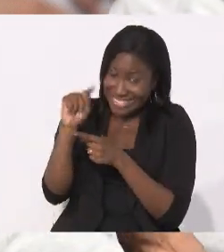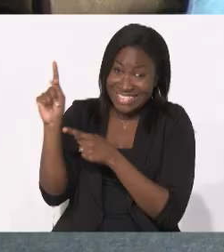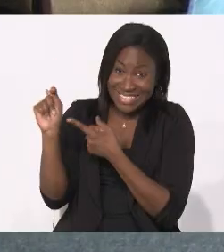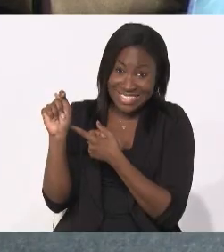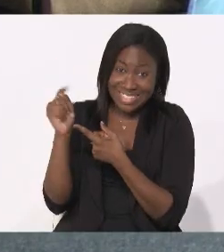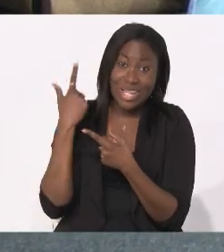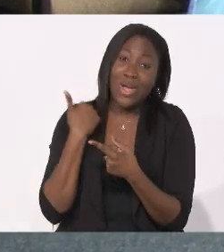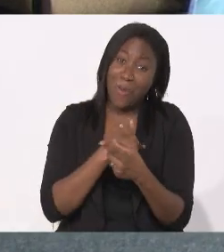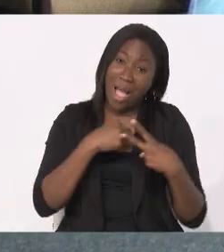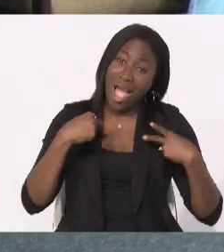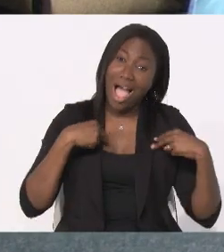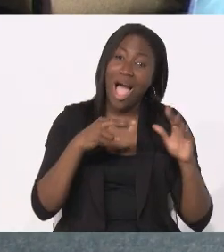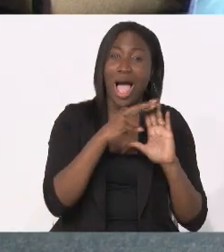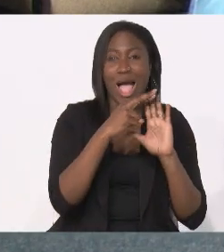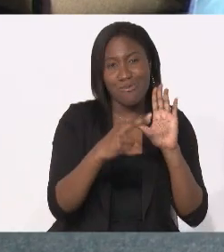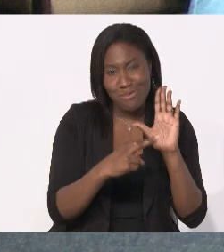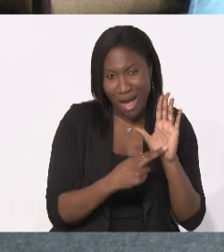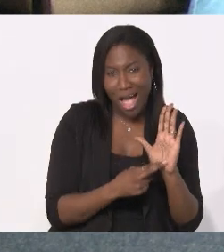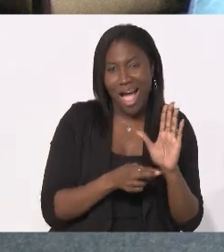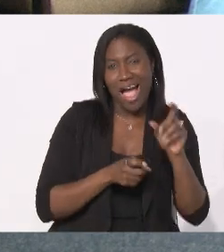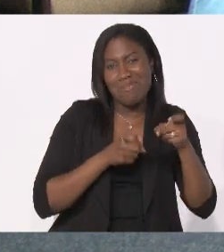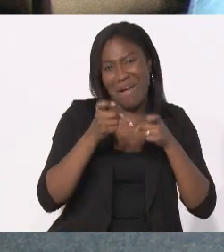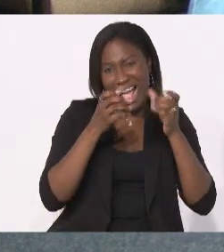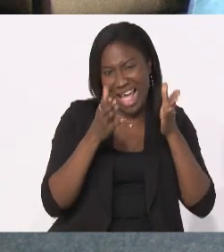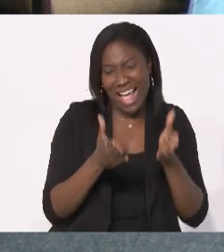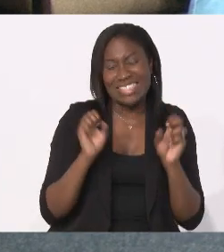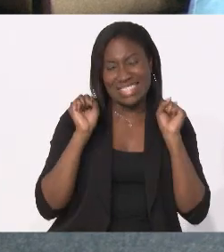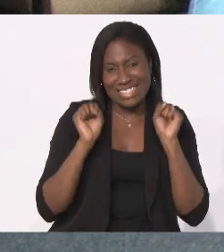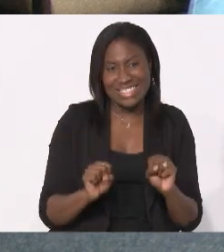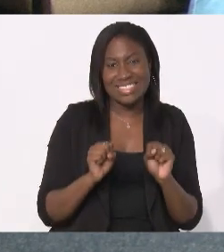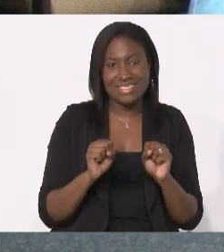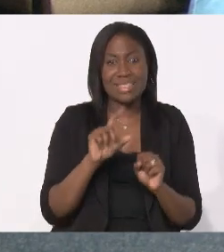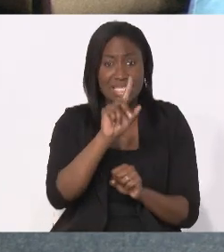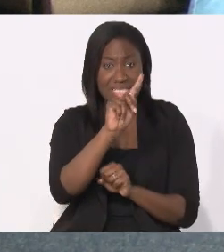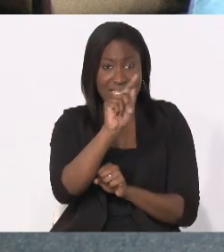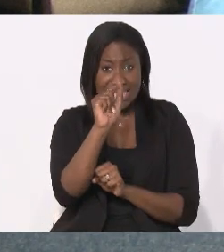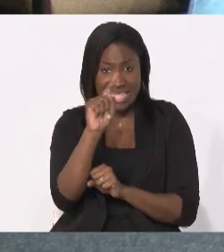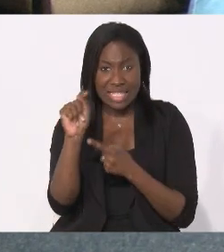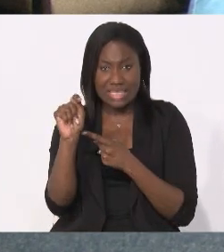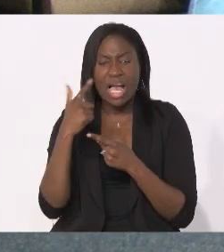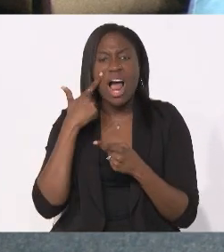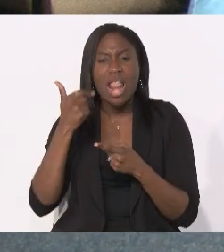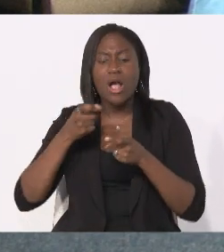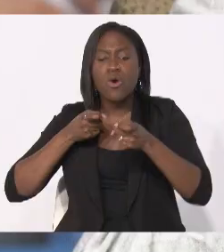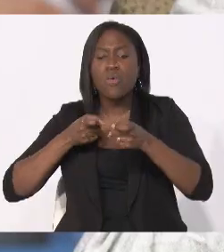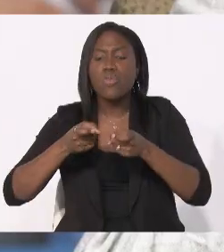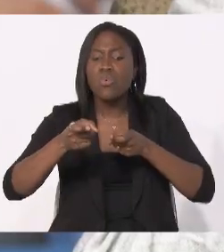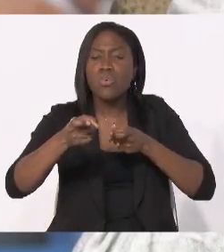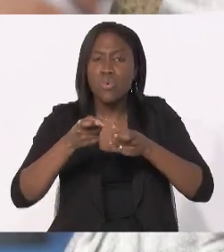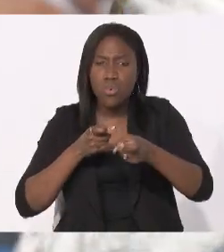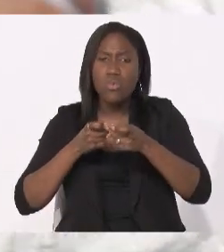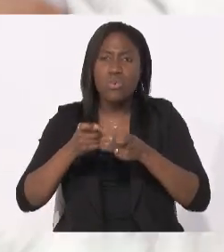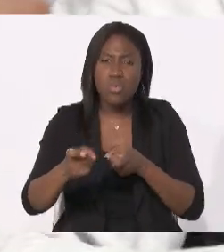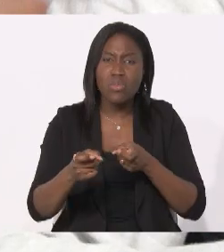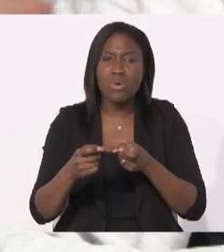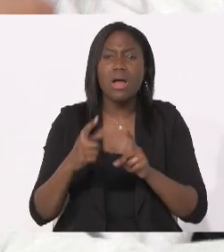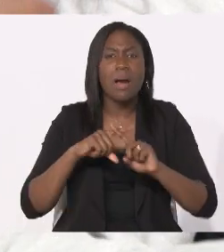have a regulator. Yes. And TATT has been a good regulator, I have to say. TATT has encouraged the sector